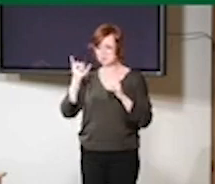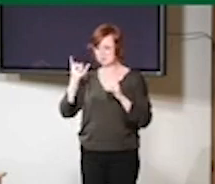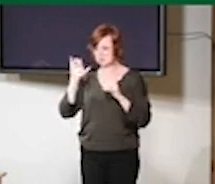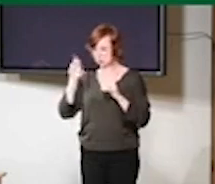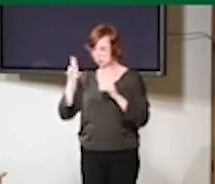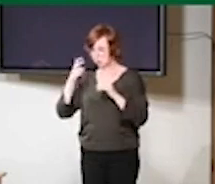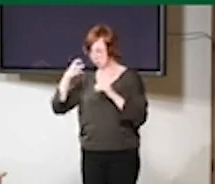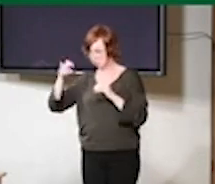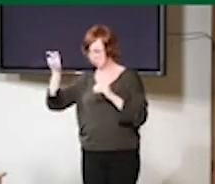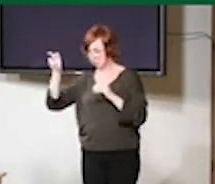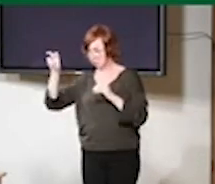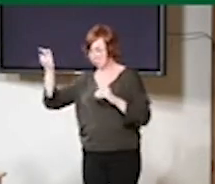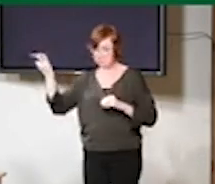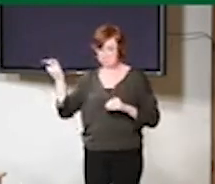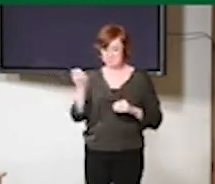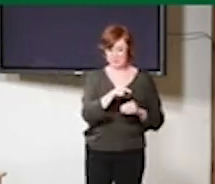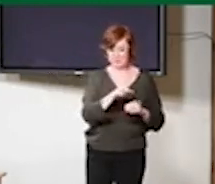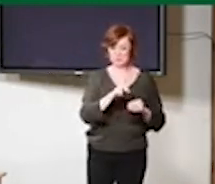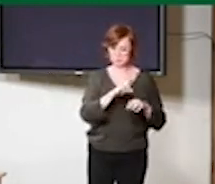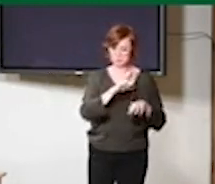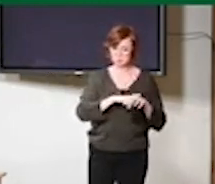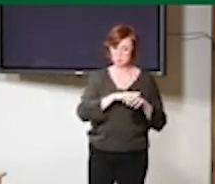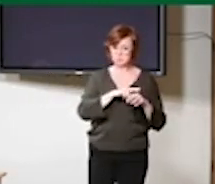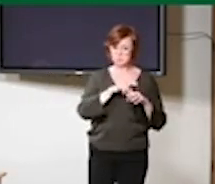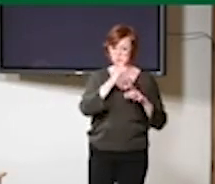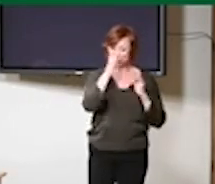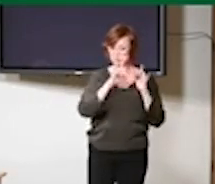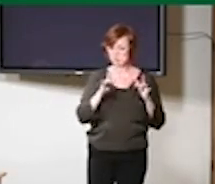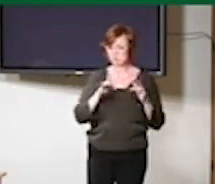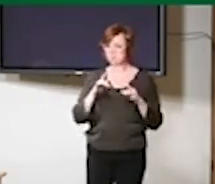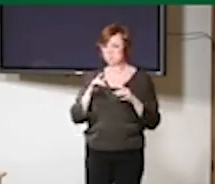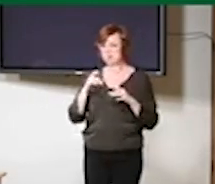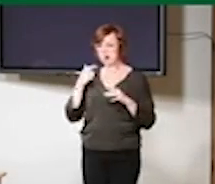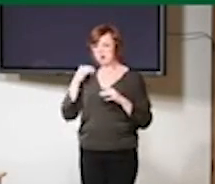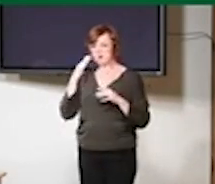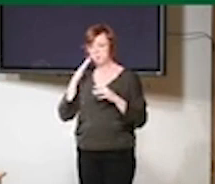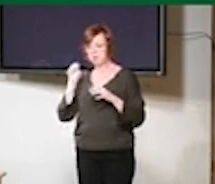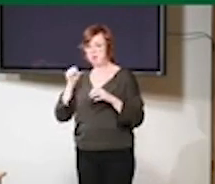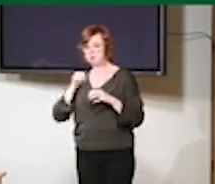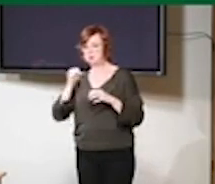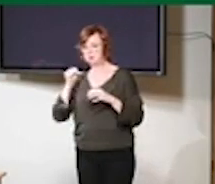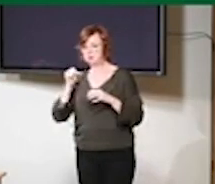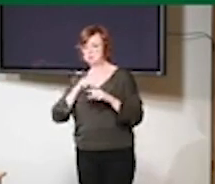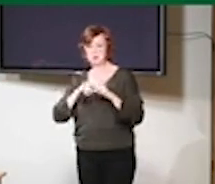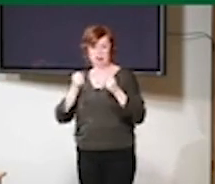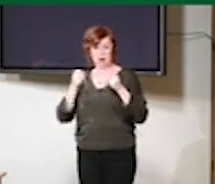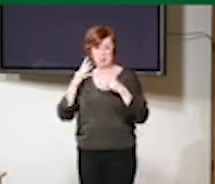level of understanding I have at this time. Do you have a follow-up, Roberta?